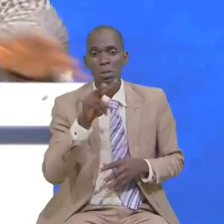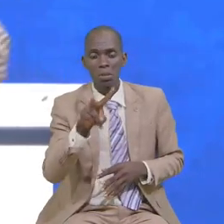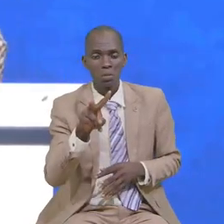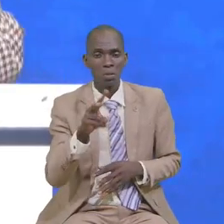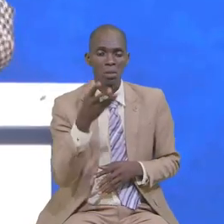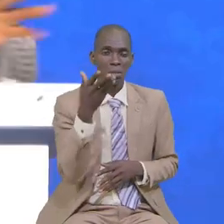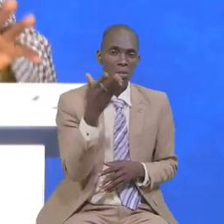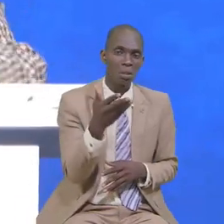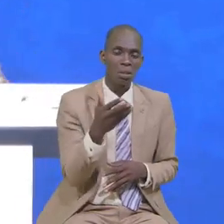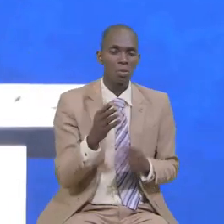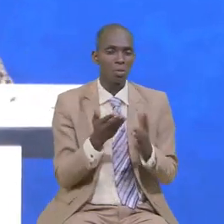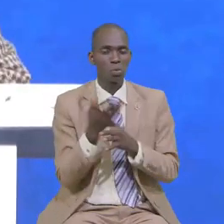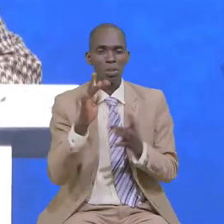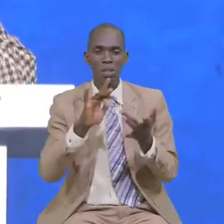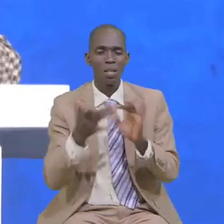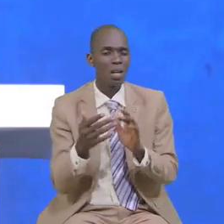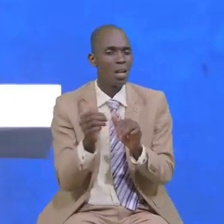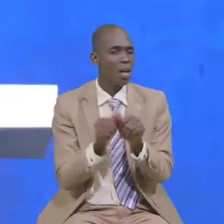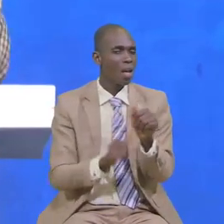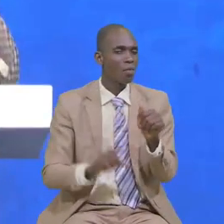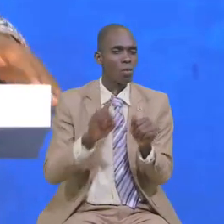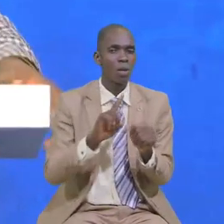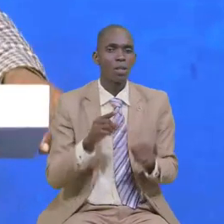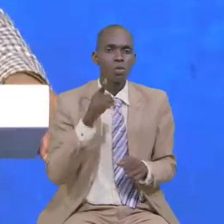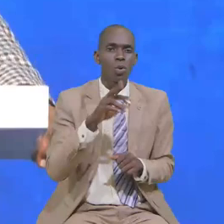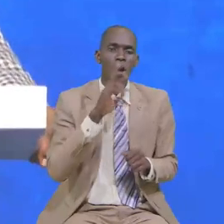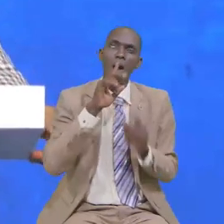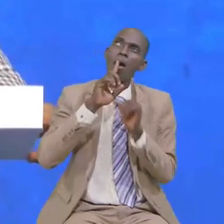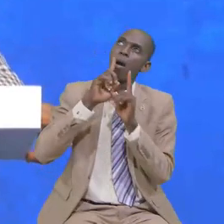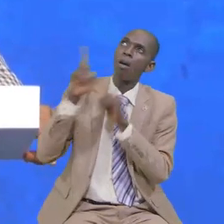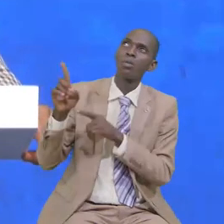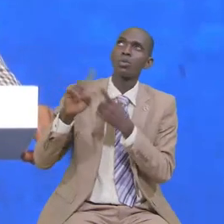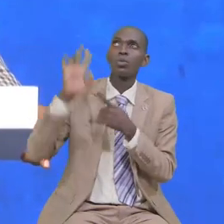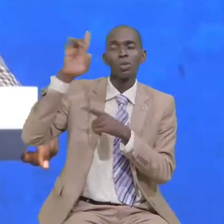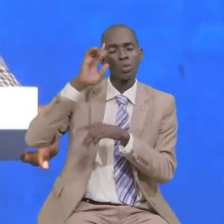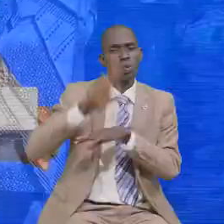television, online, everywhere. You are responding right now.